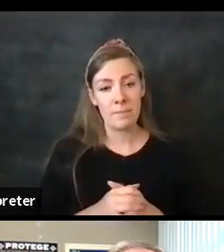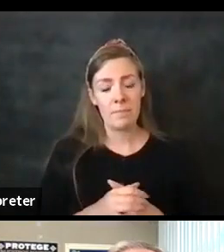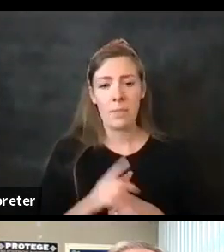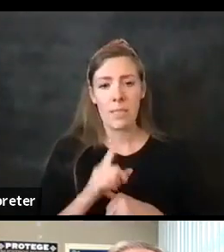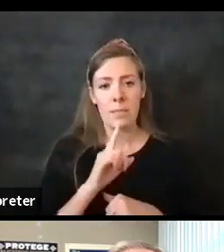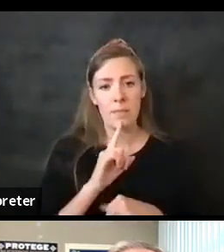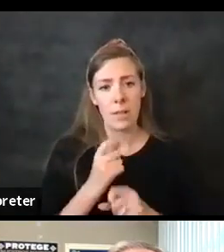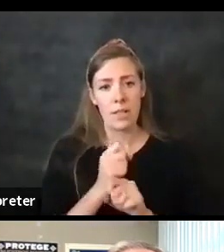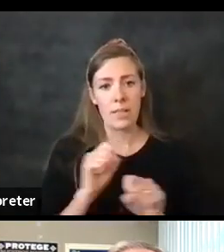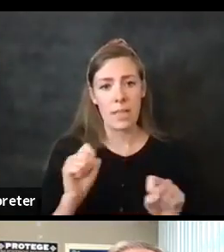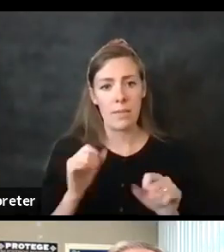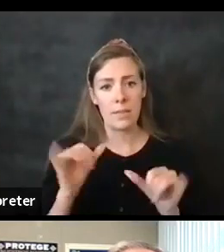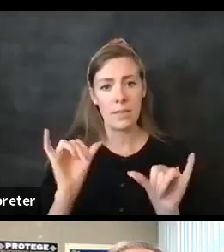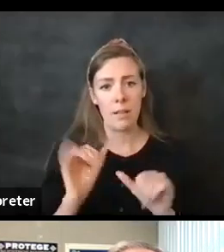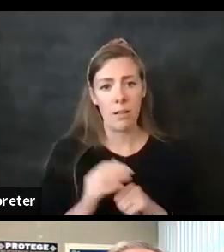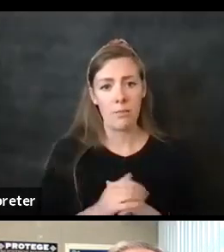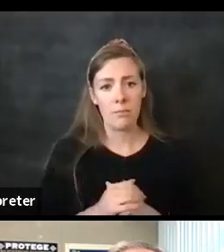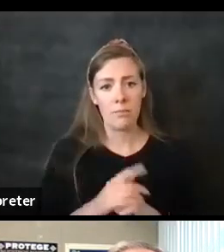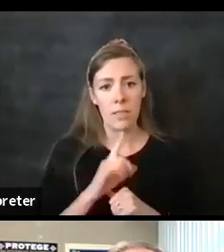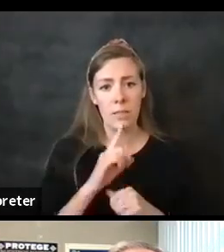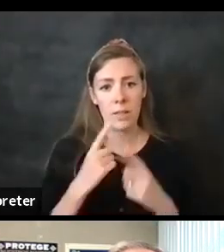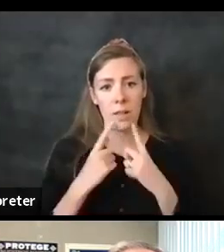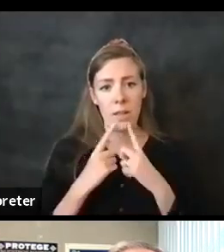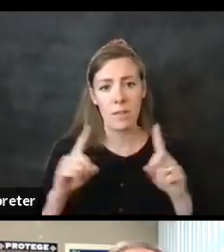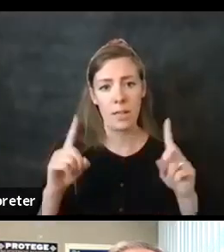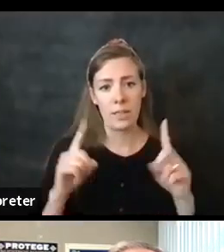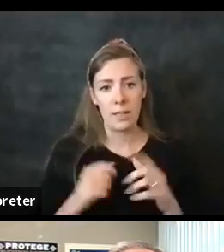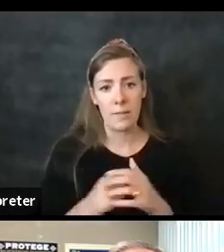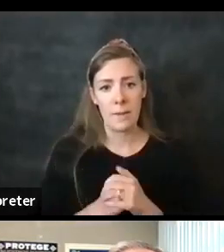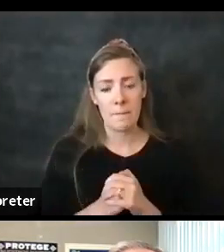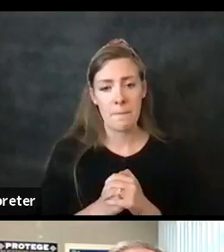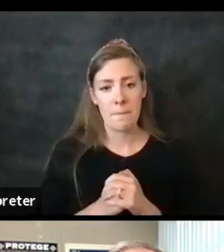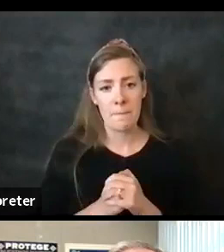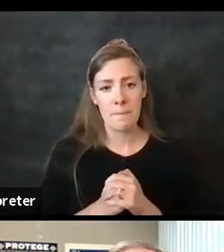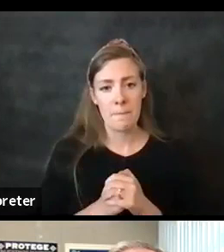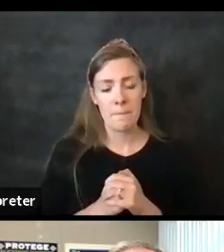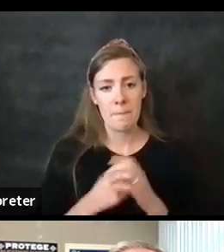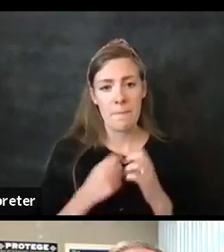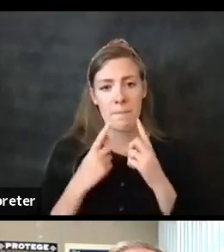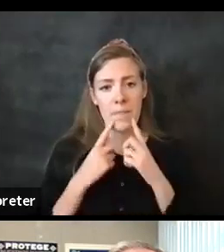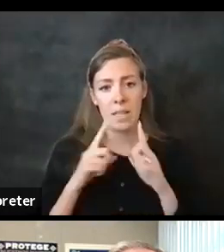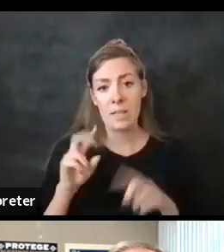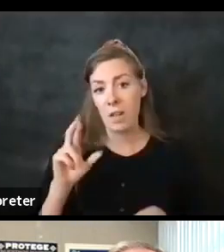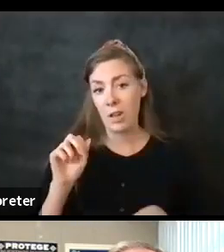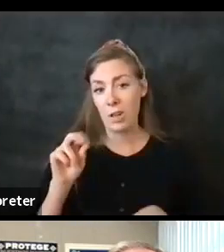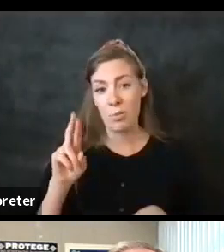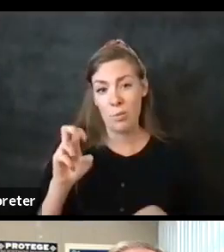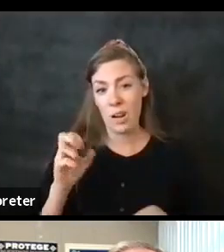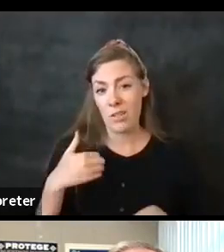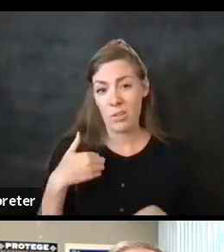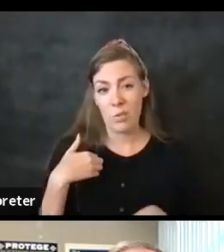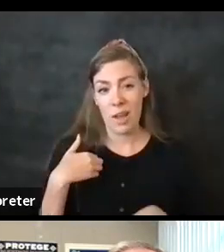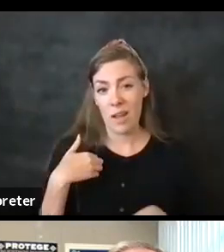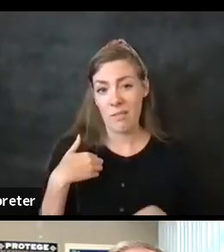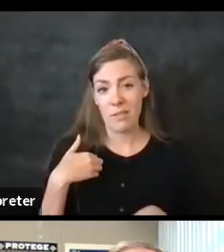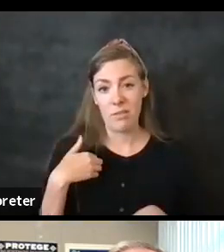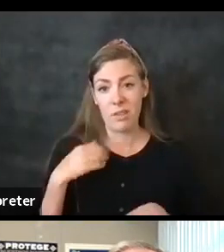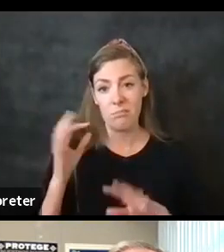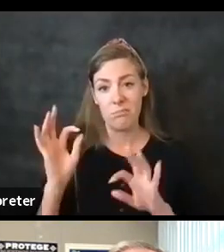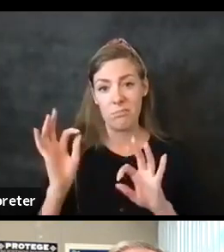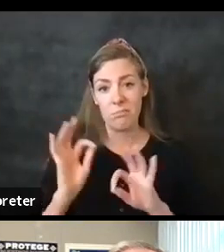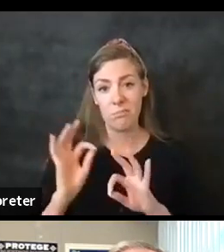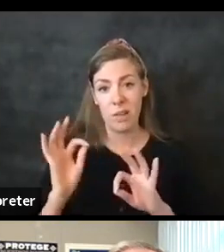safe, effective. It's very rare to have even minor side effects, let